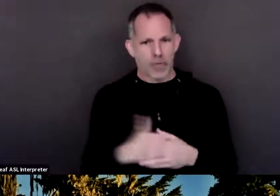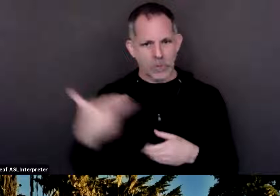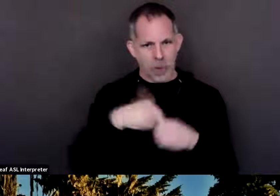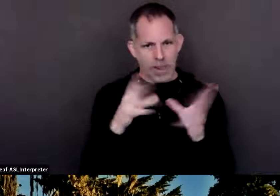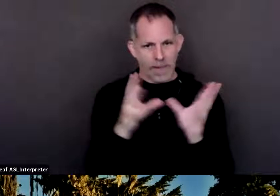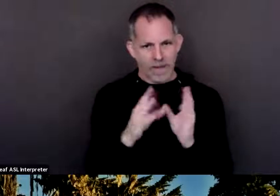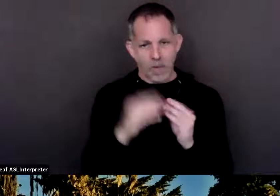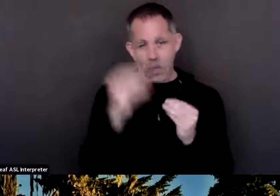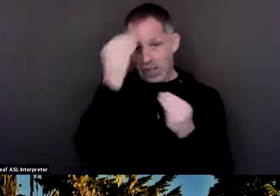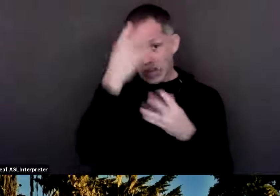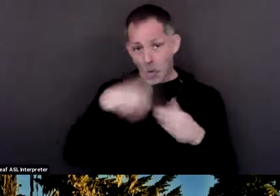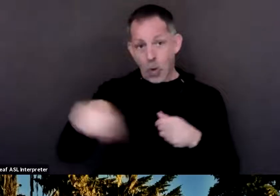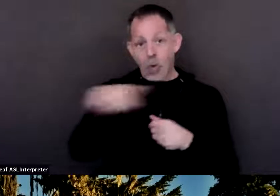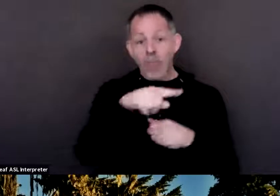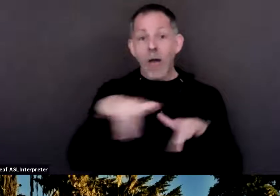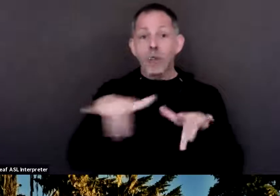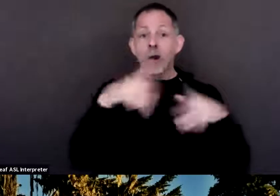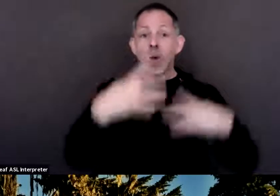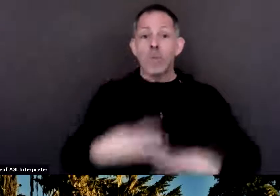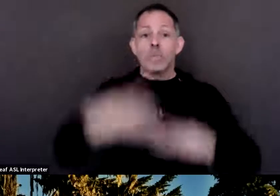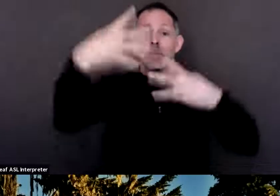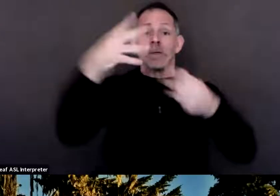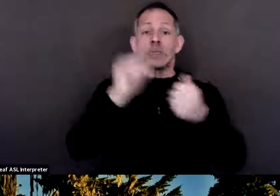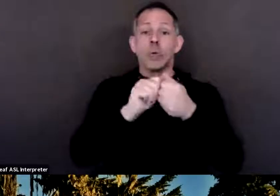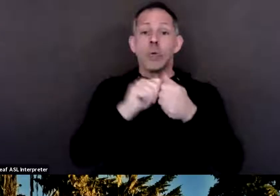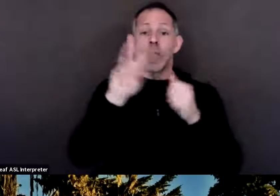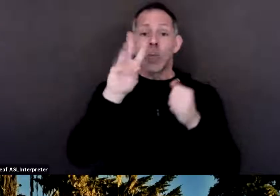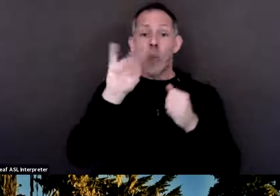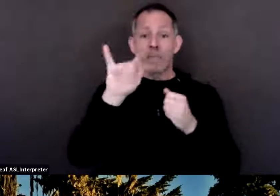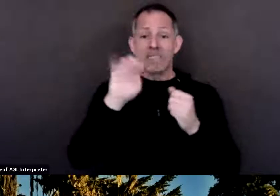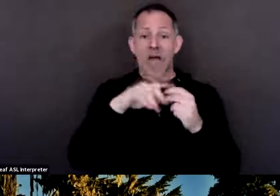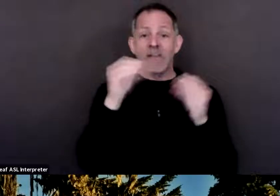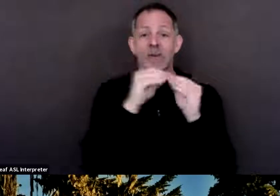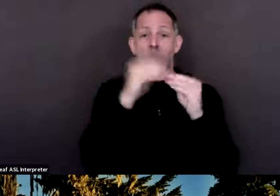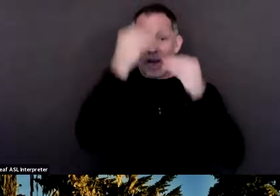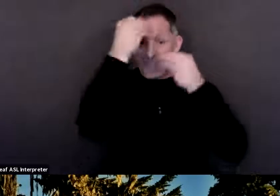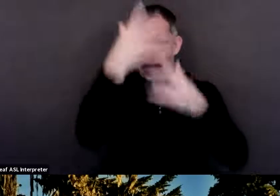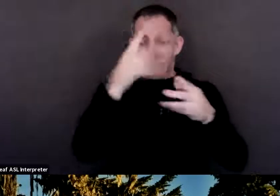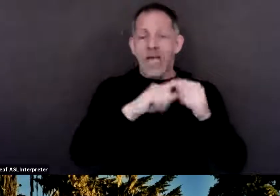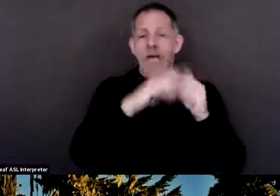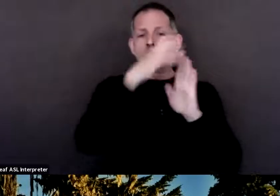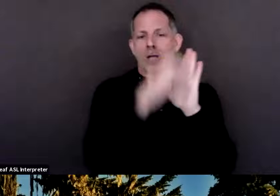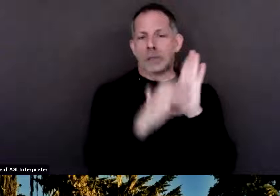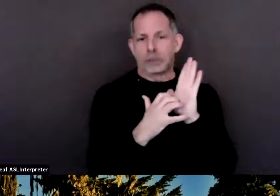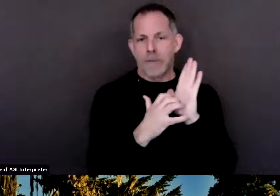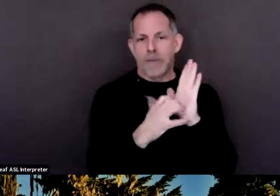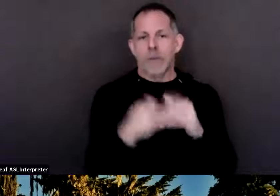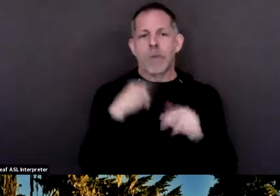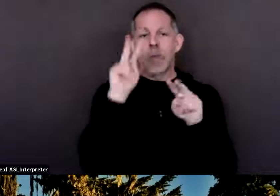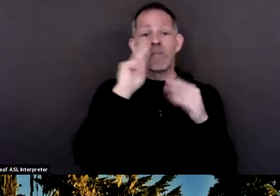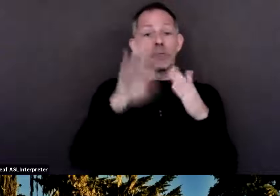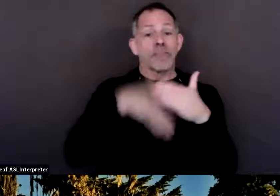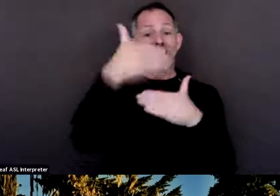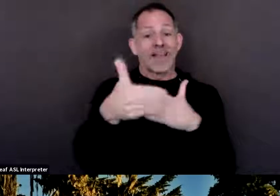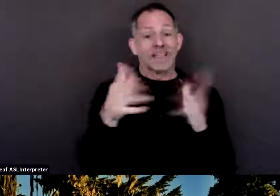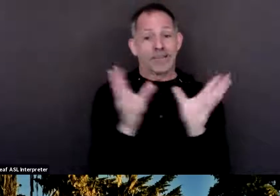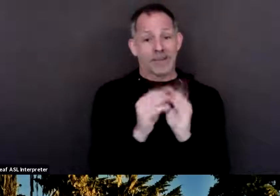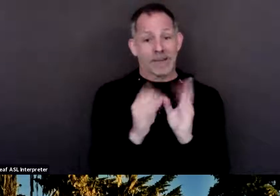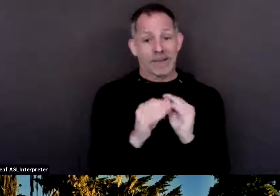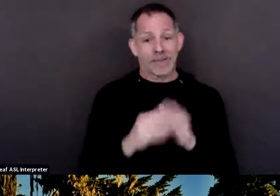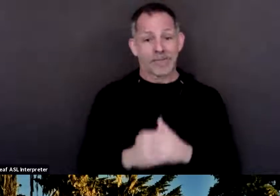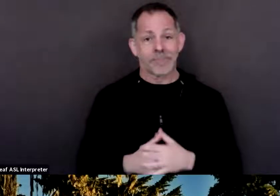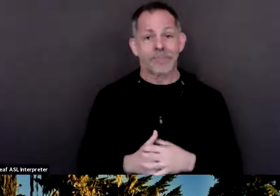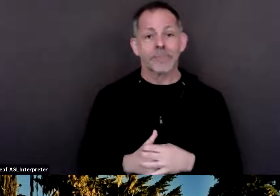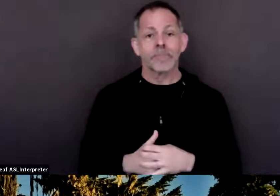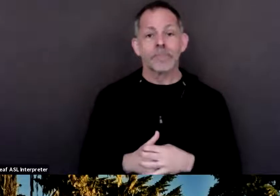I do want to thank Kristen for her work here. She's leaving this arena and going to work as